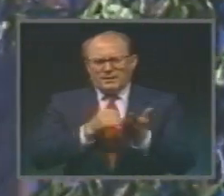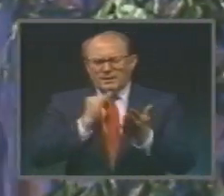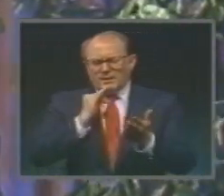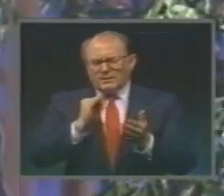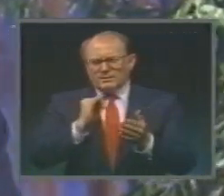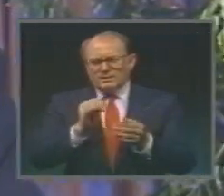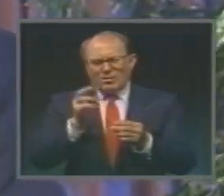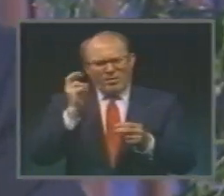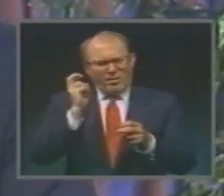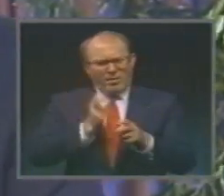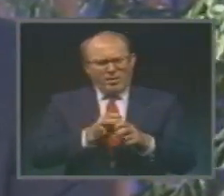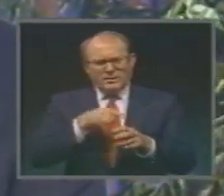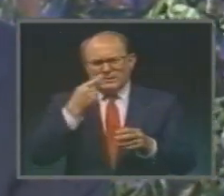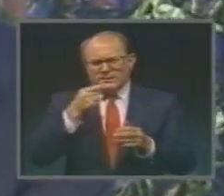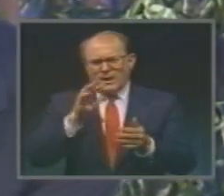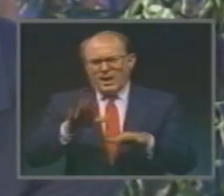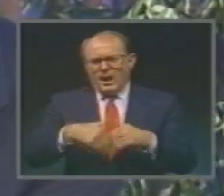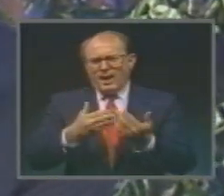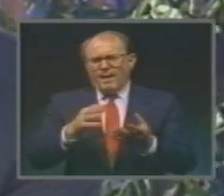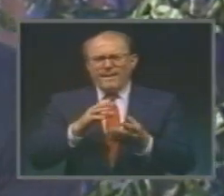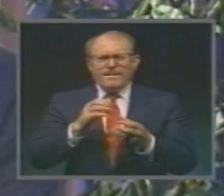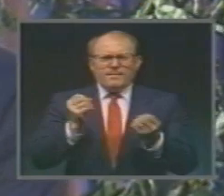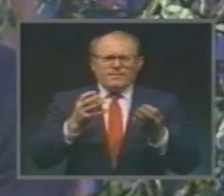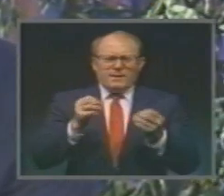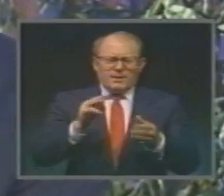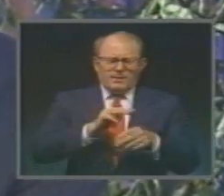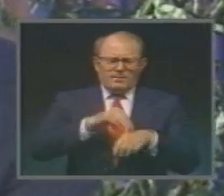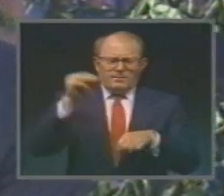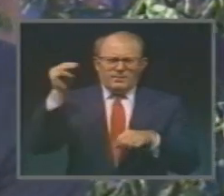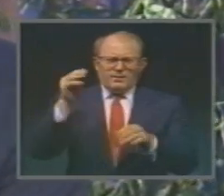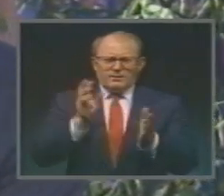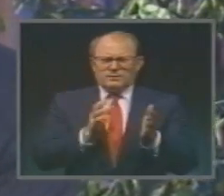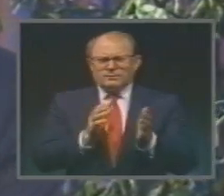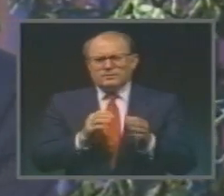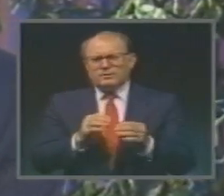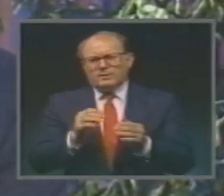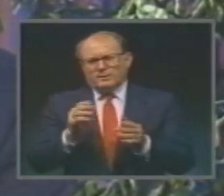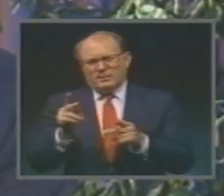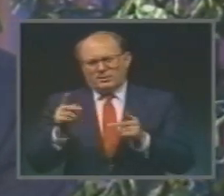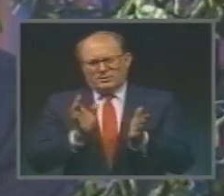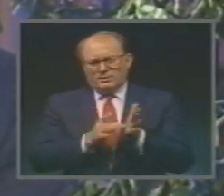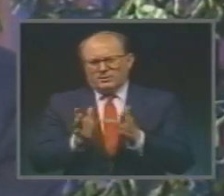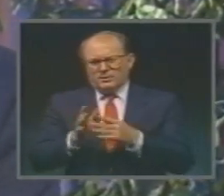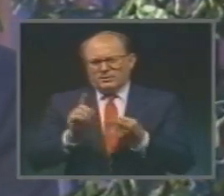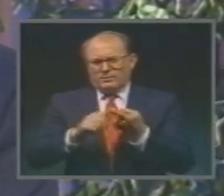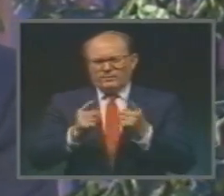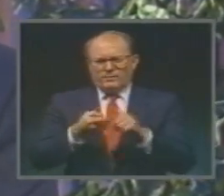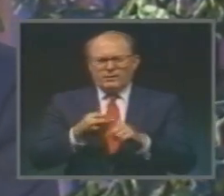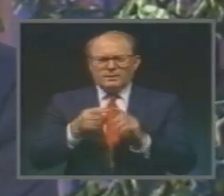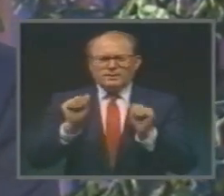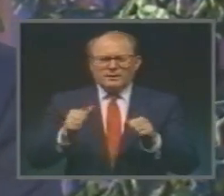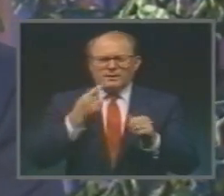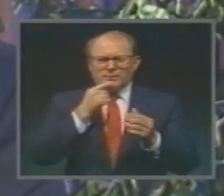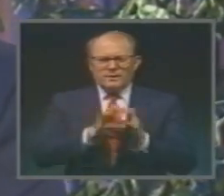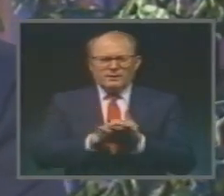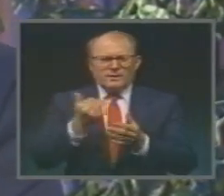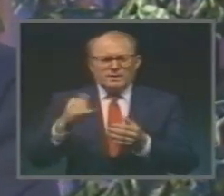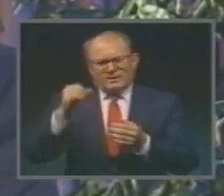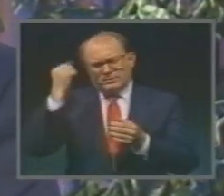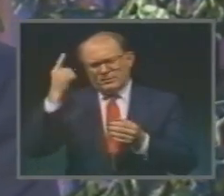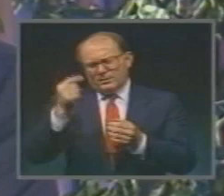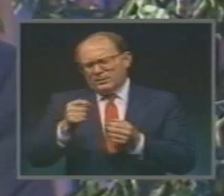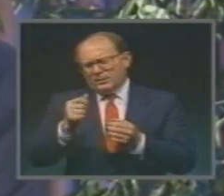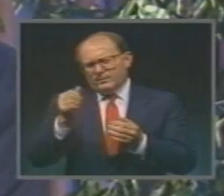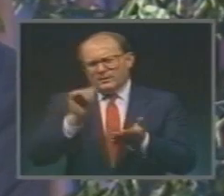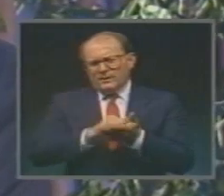to say how much of his claims and miracles his friends could comprehend or believe. Certainly they grasped enough of it that they